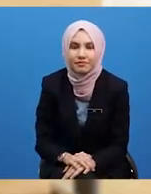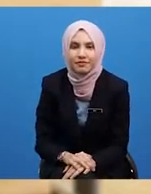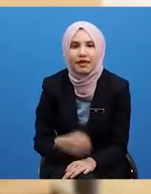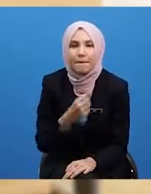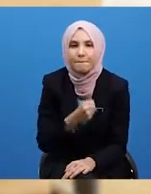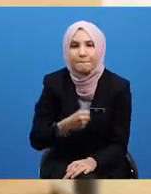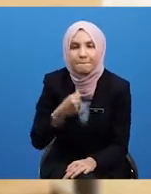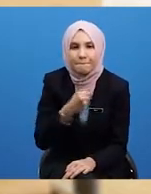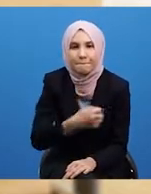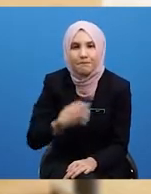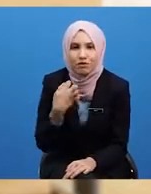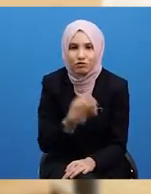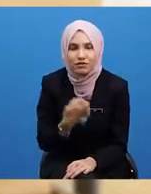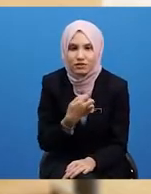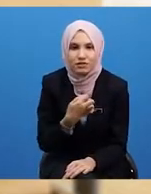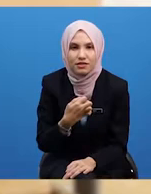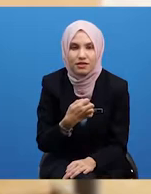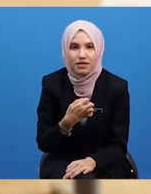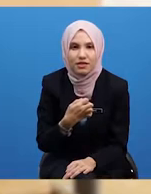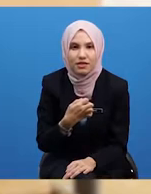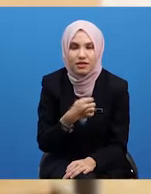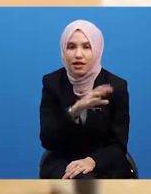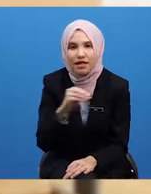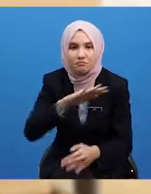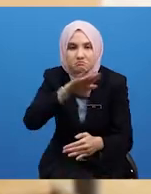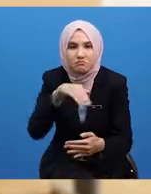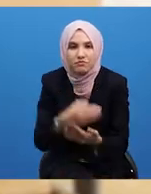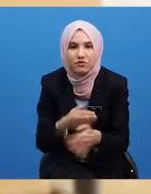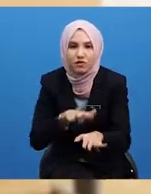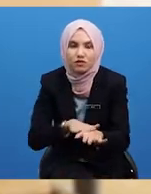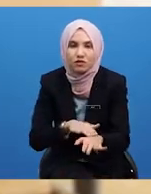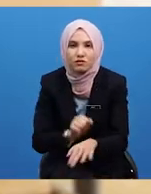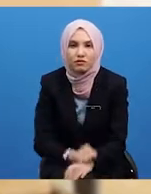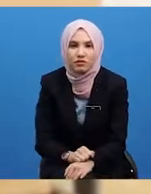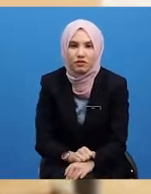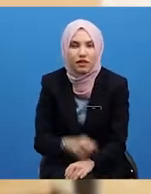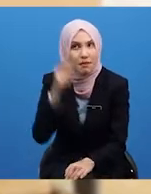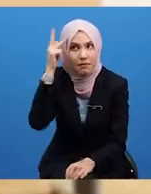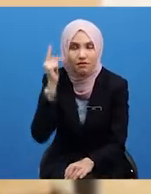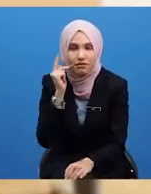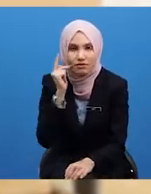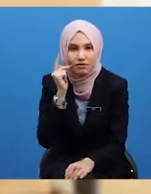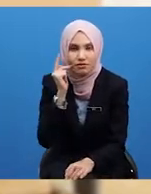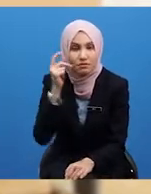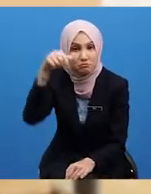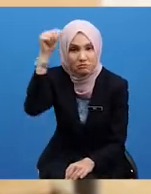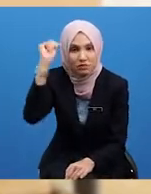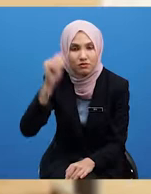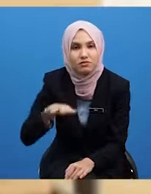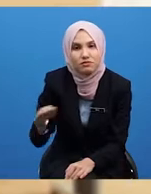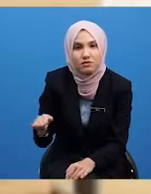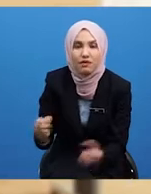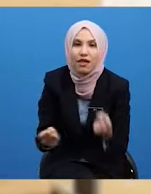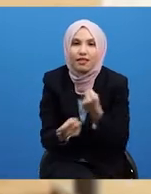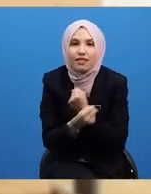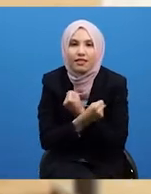emotions, and welfare. On top of that, parents are the people who should shower their children with